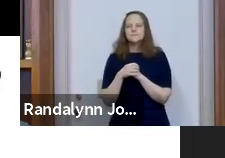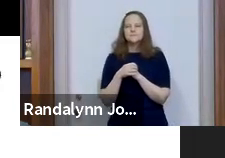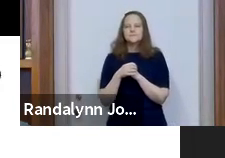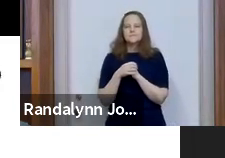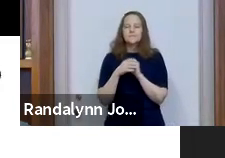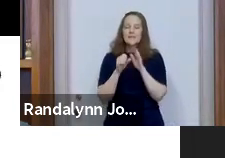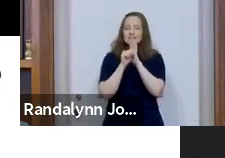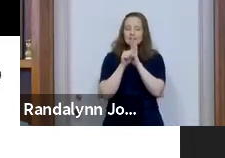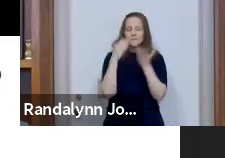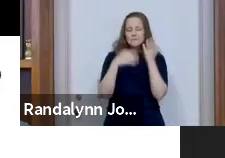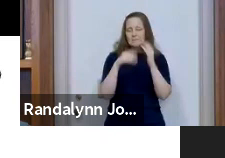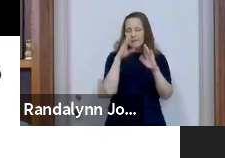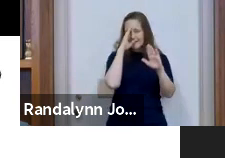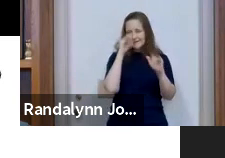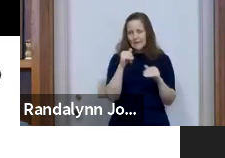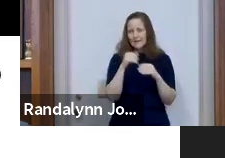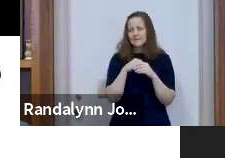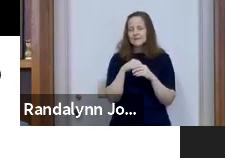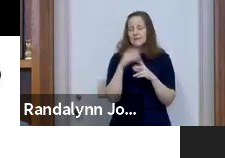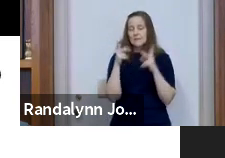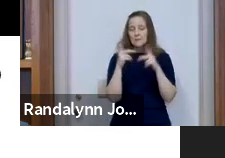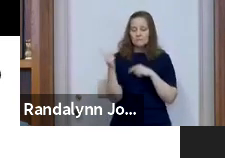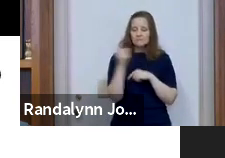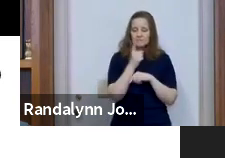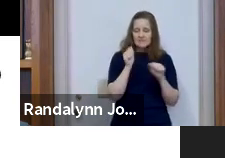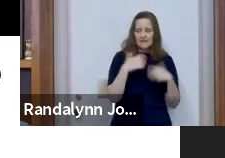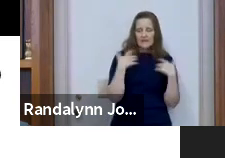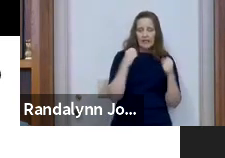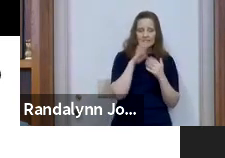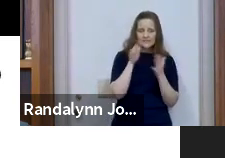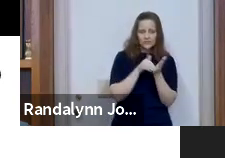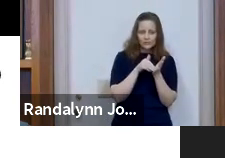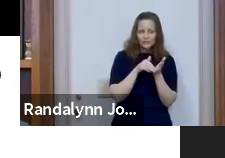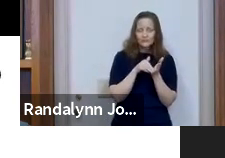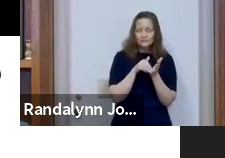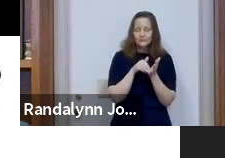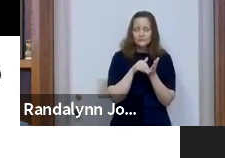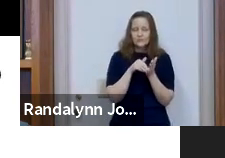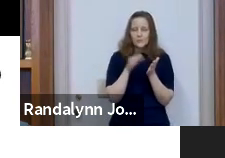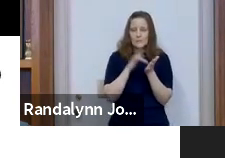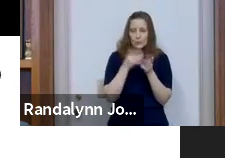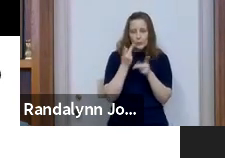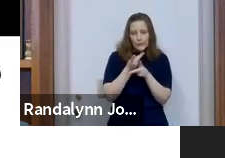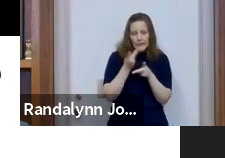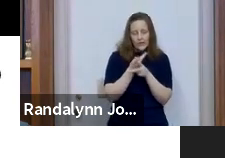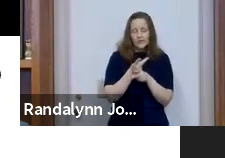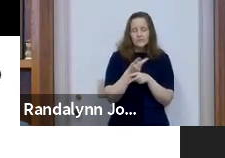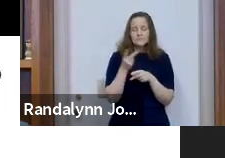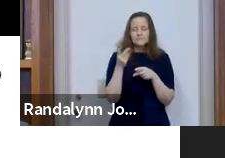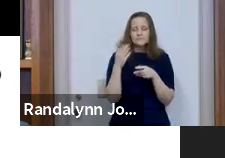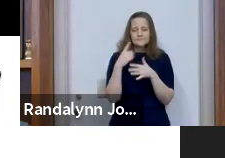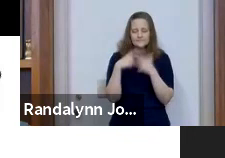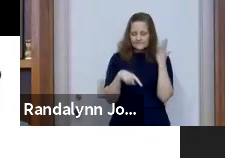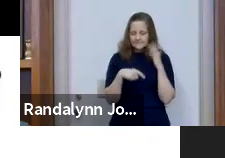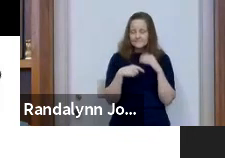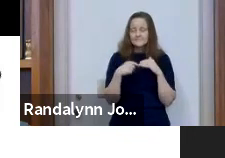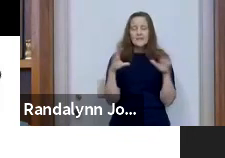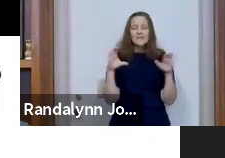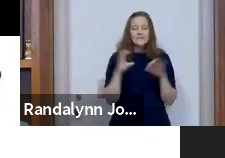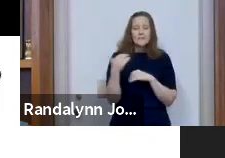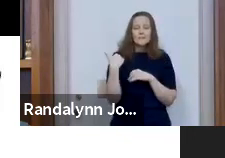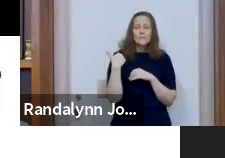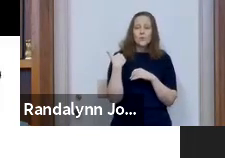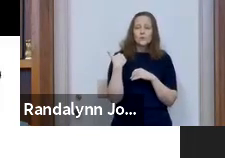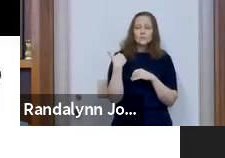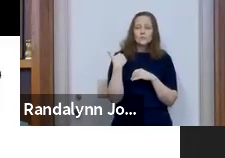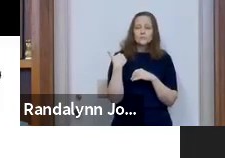symptoms that they might expect, reminding people that they can come to the Student Health and Wellness Center for medical care, et cetera. We've done this before in